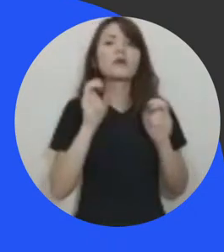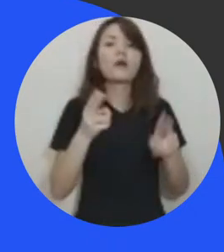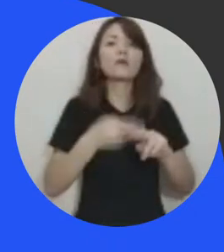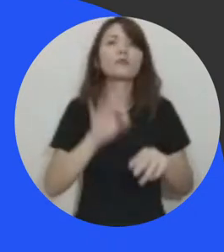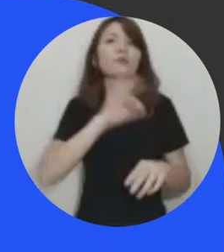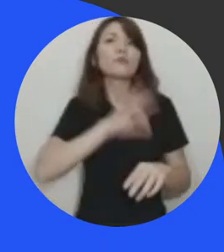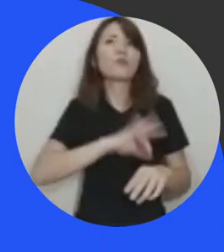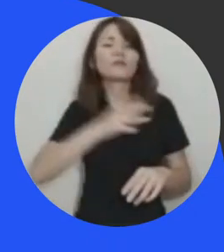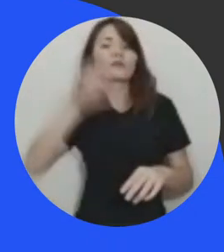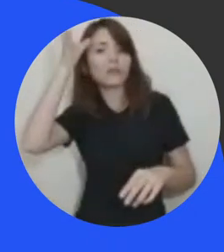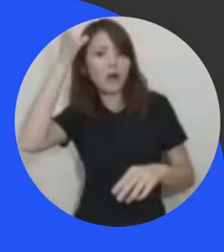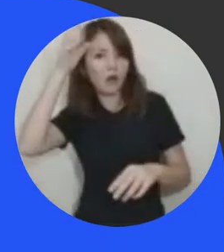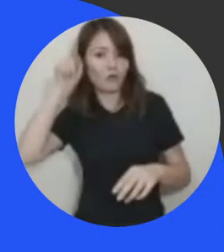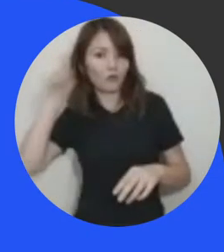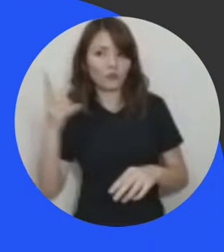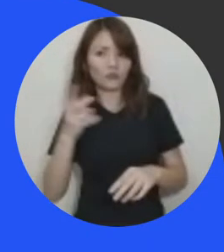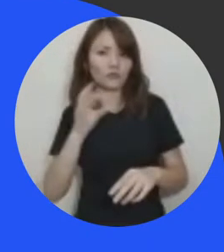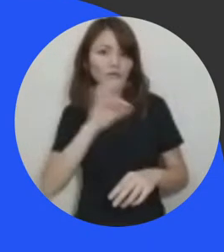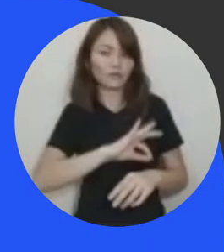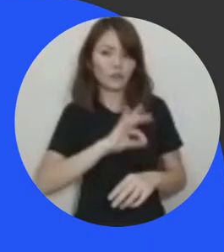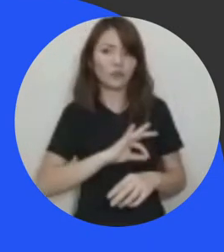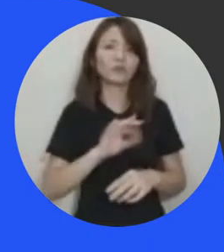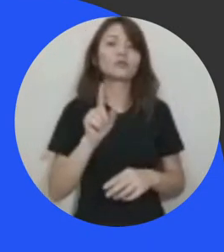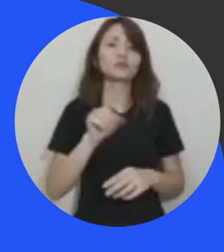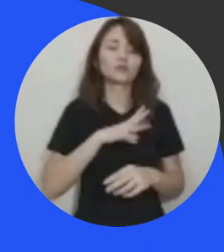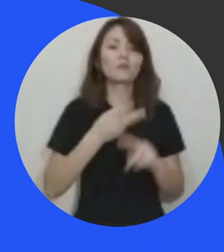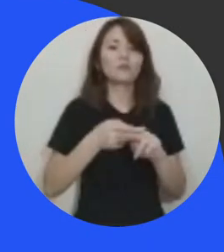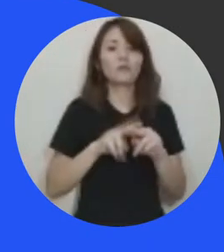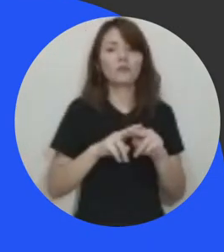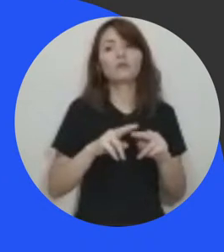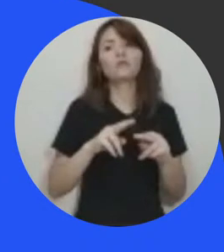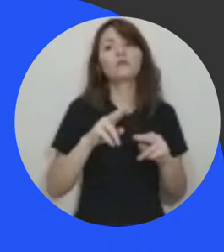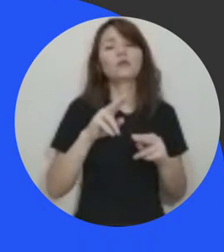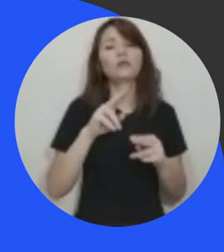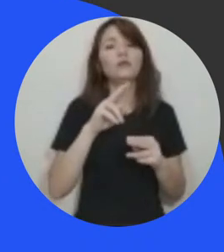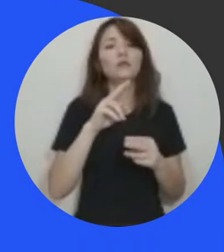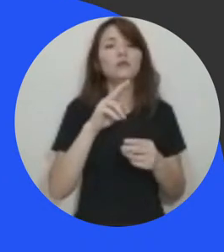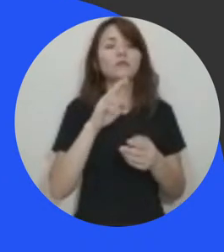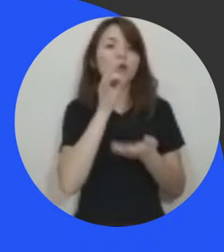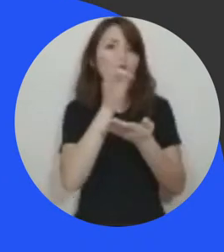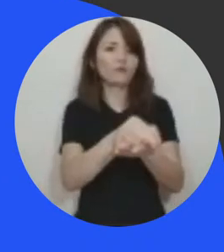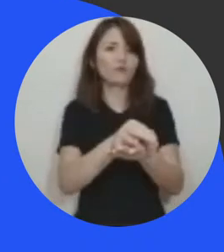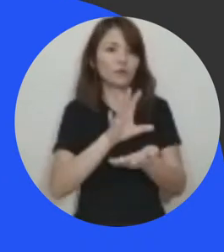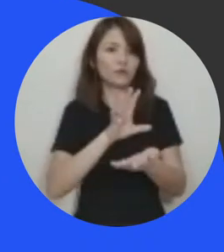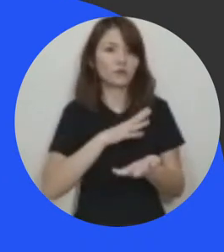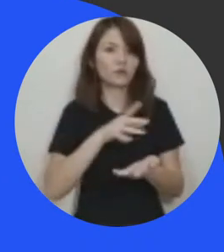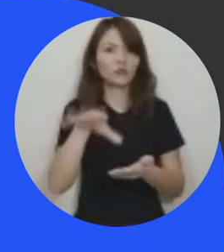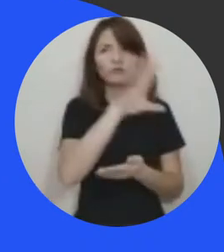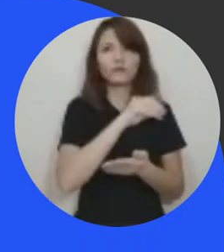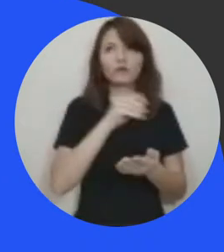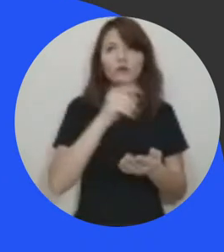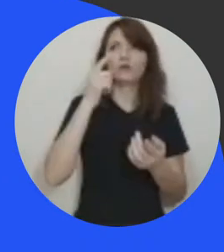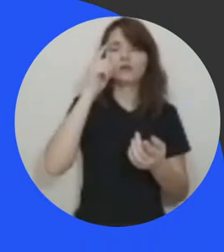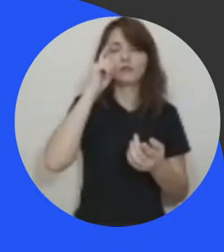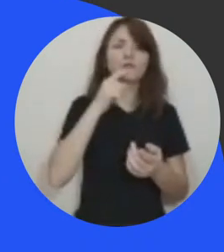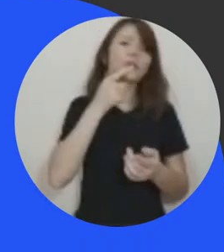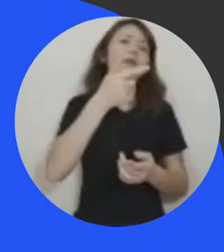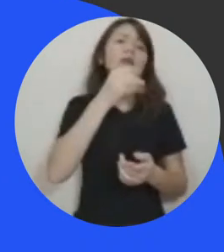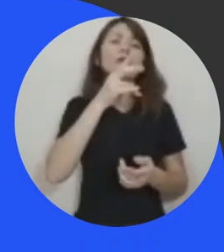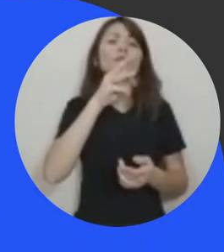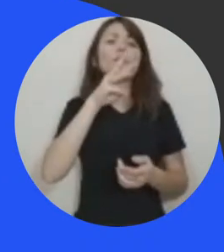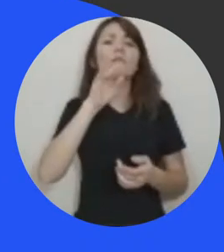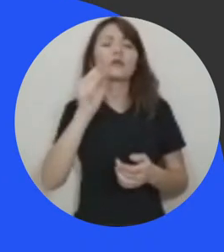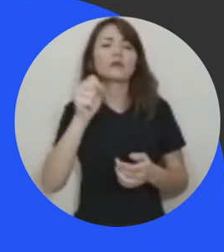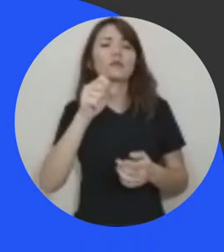pandemic response. So what is genomics? Genomics is very